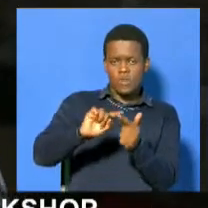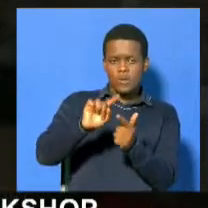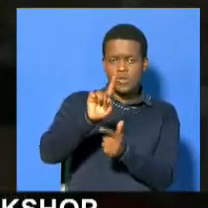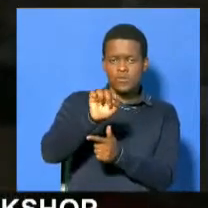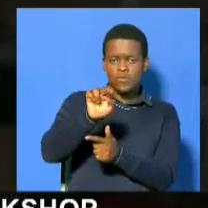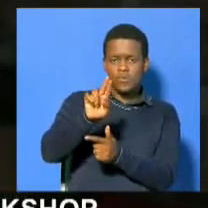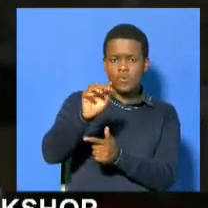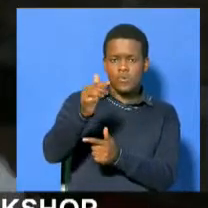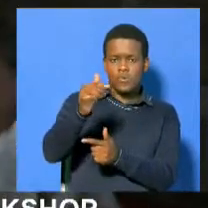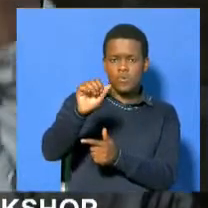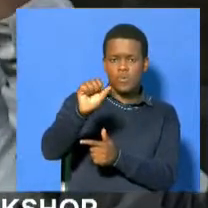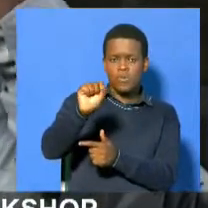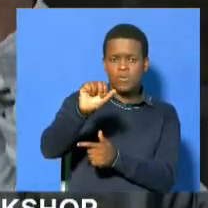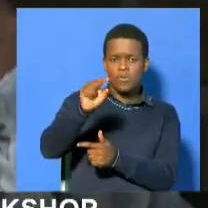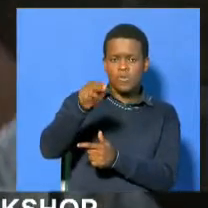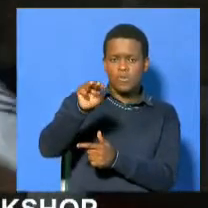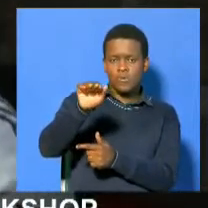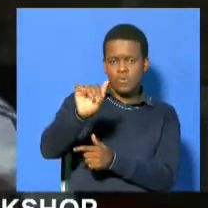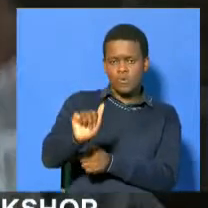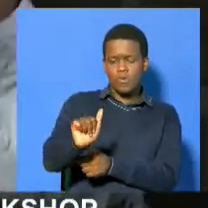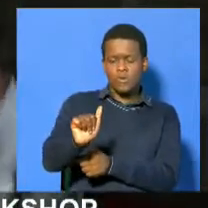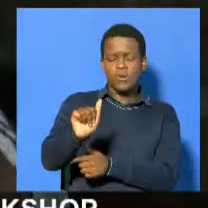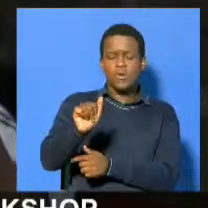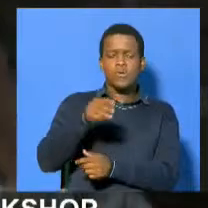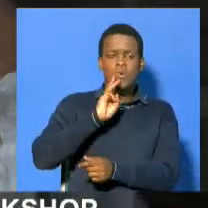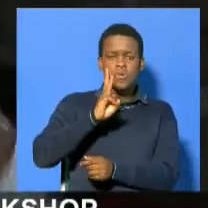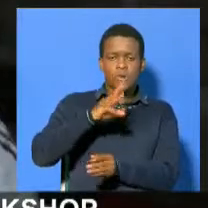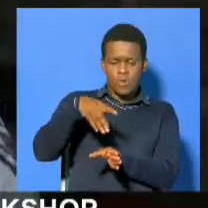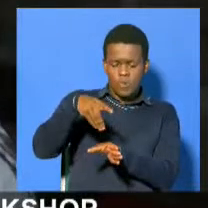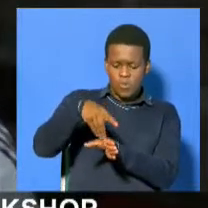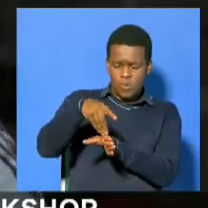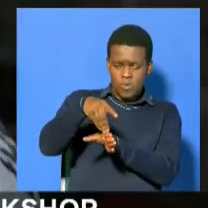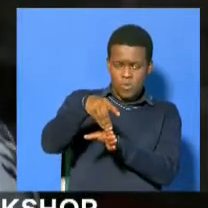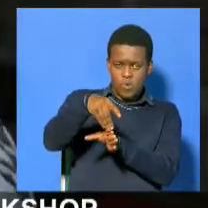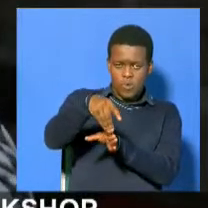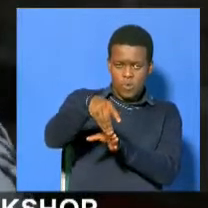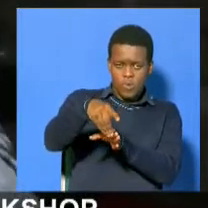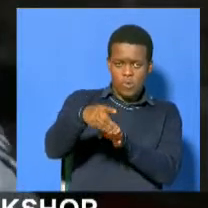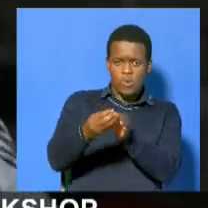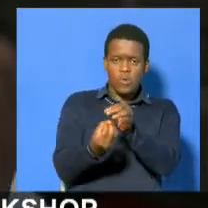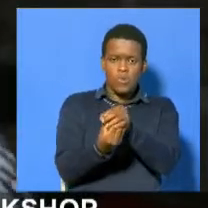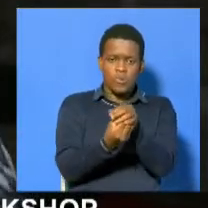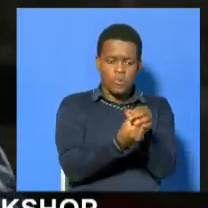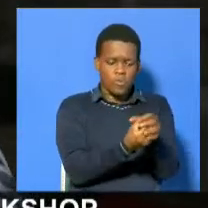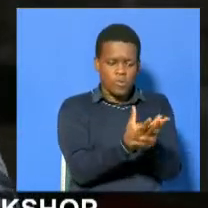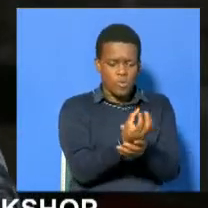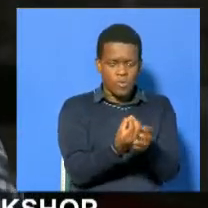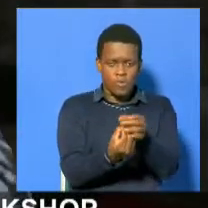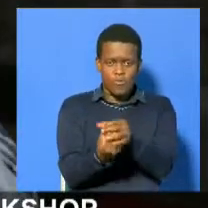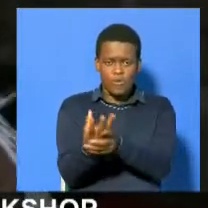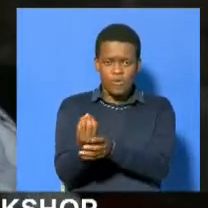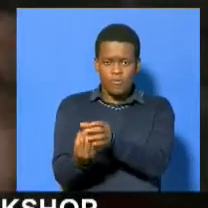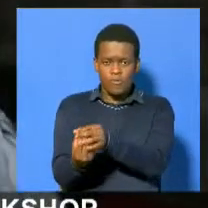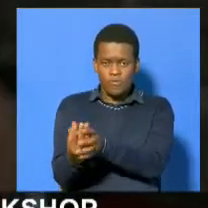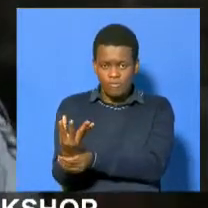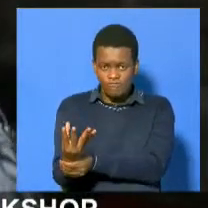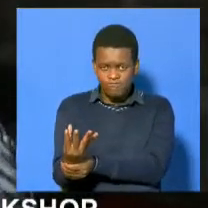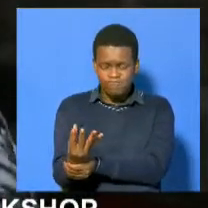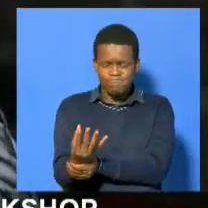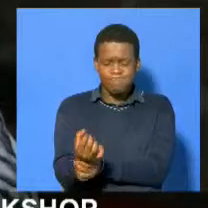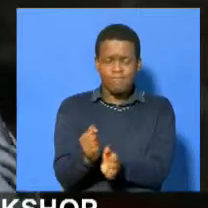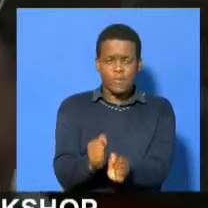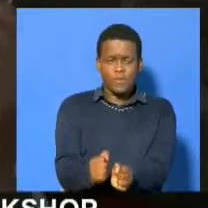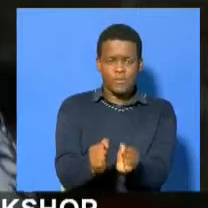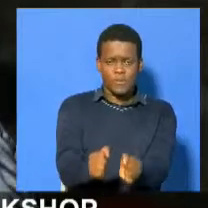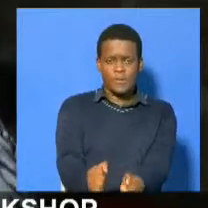hai, rahu, jala, peo ya majang a le gore a bitsa re perennial grasses a se nela